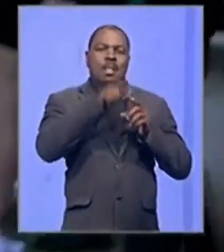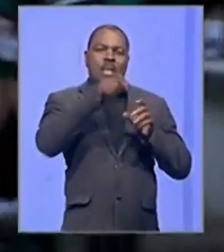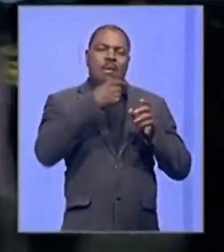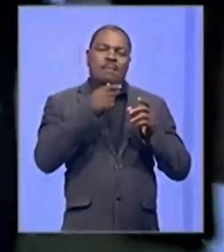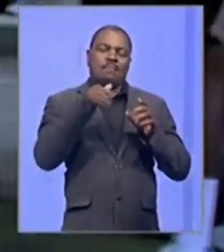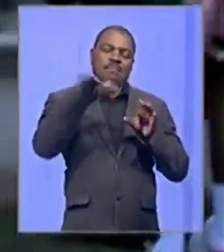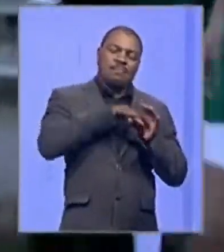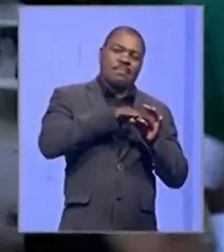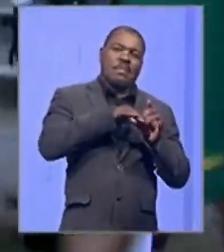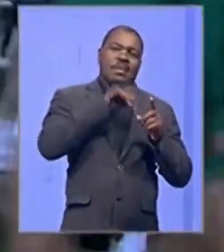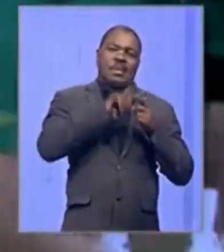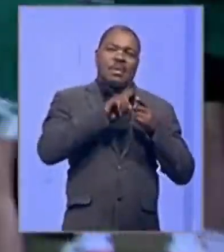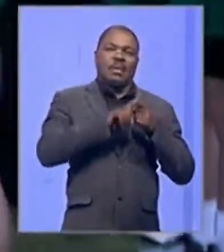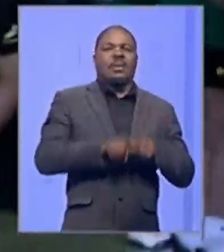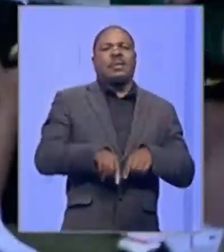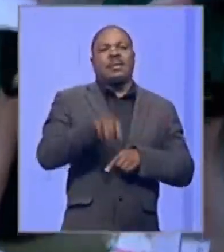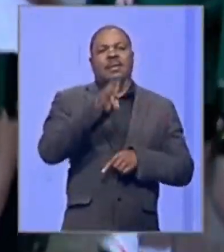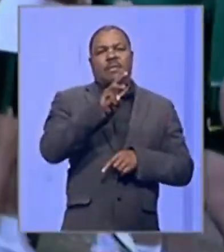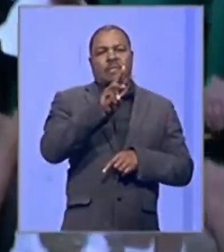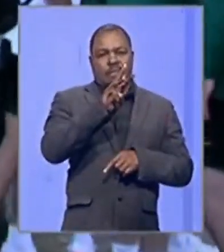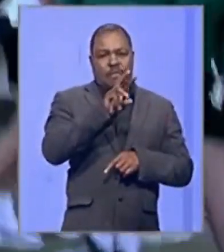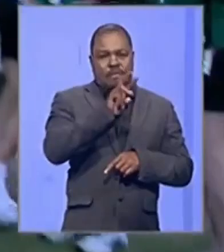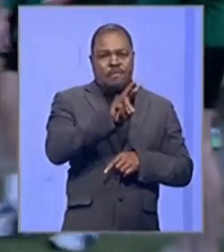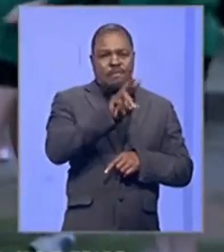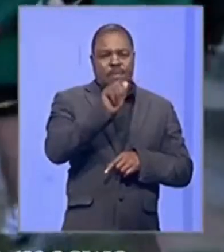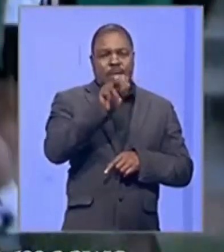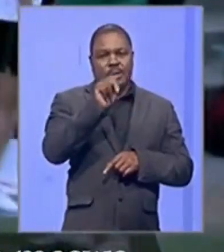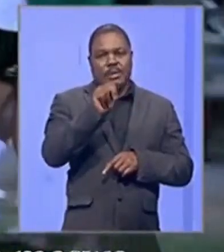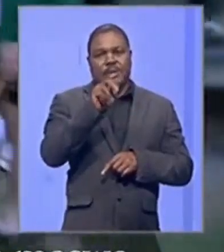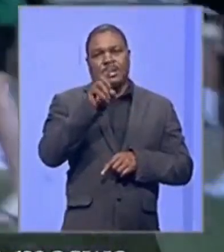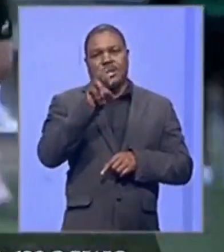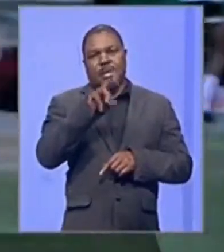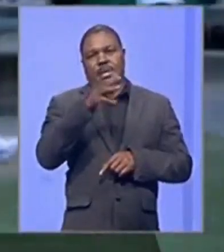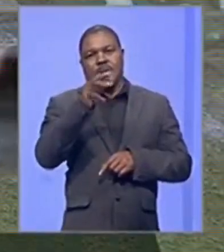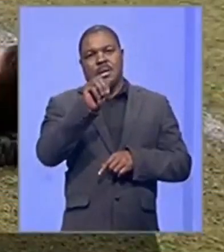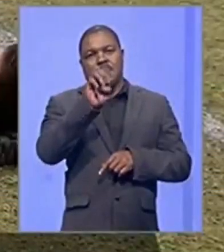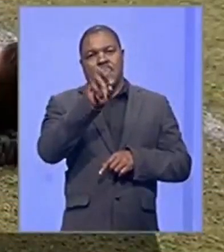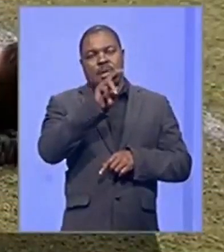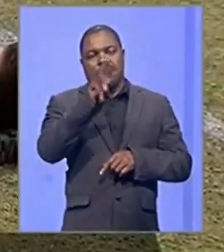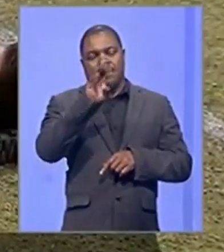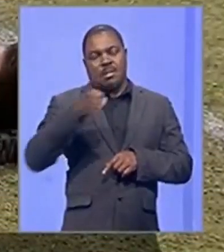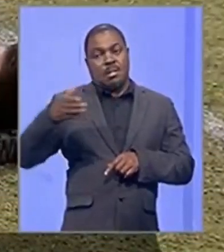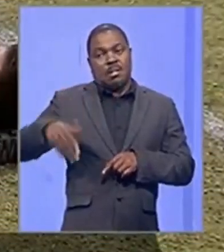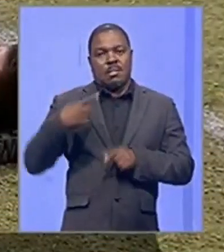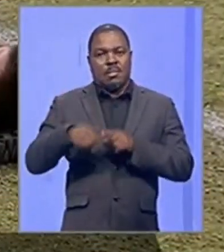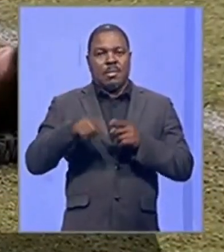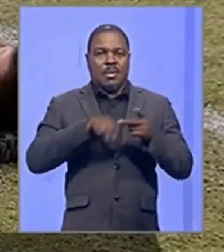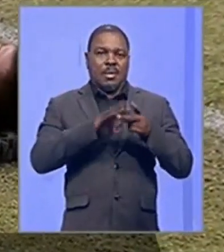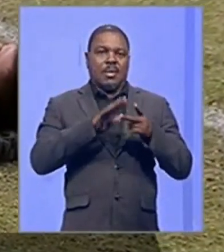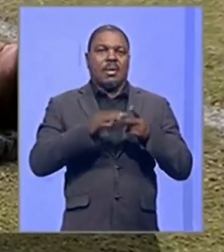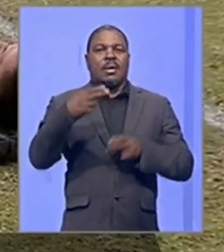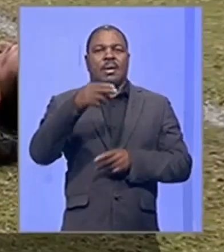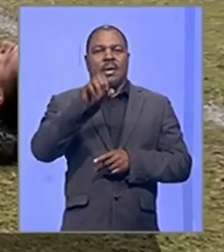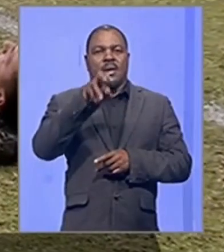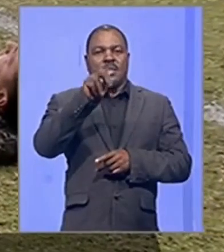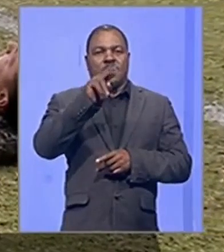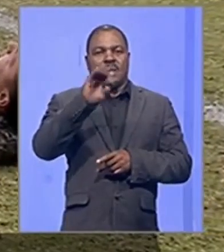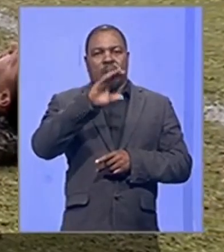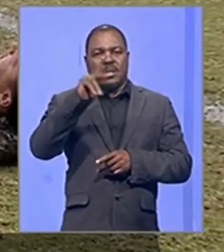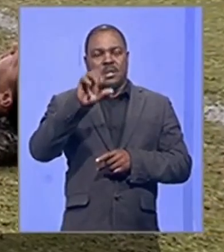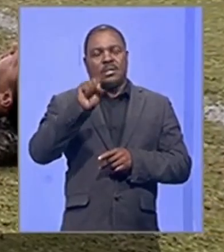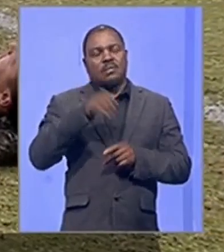bitšwa fao Edwin van der Merwe a tla thomago papadi ka lehlakoreng gomme Jordan Hendricks e tla ba